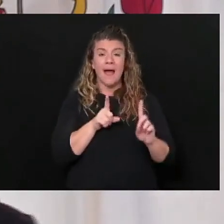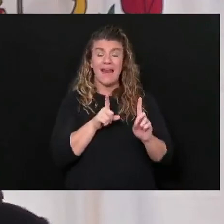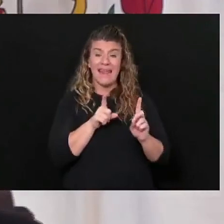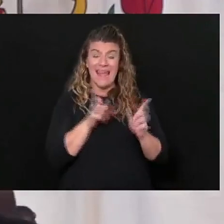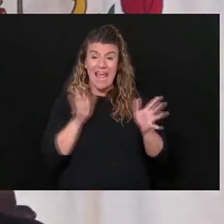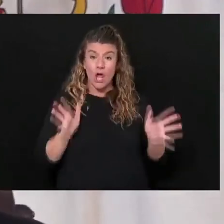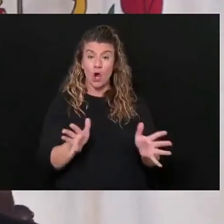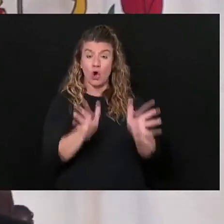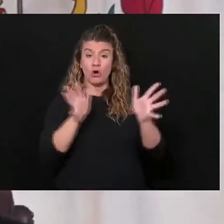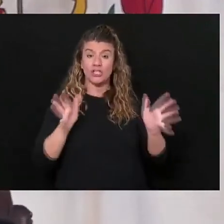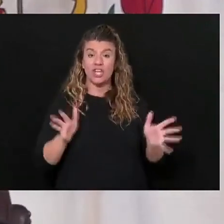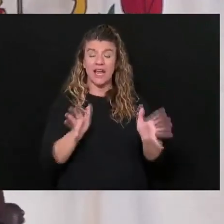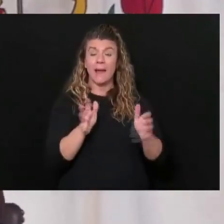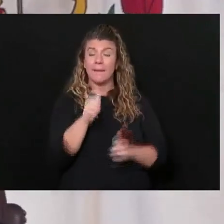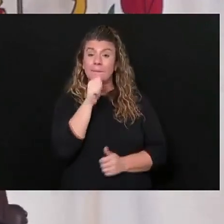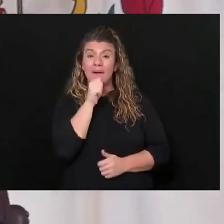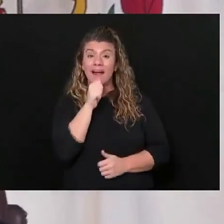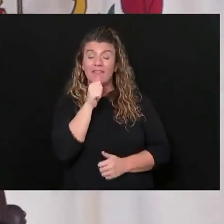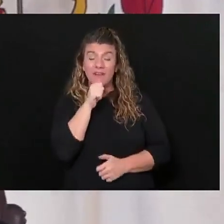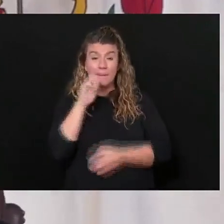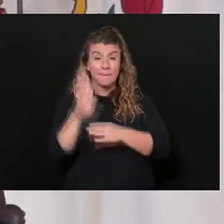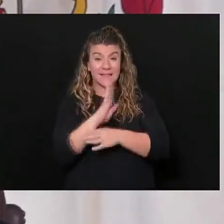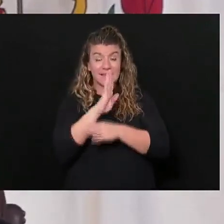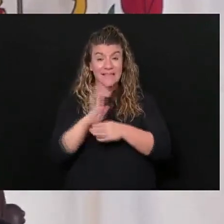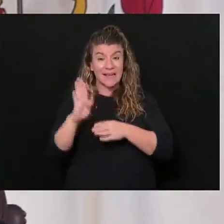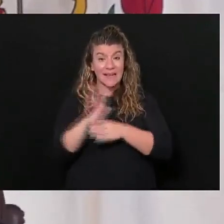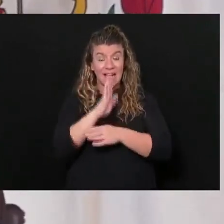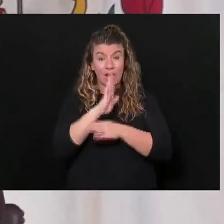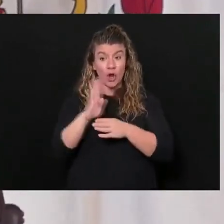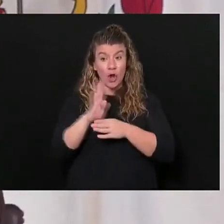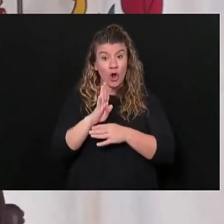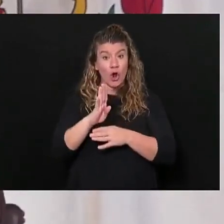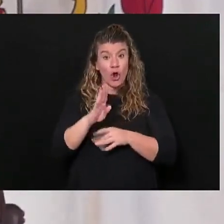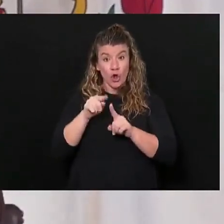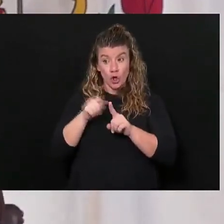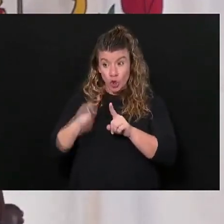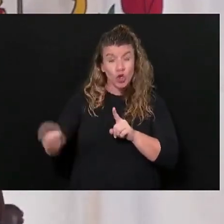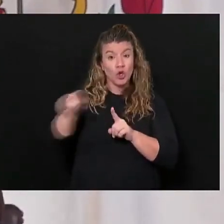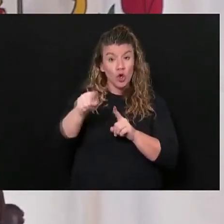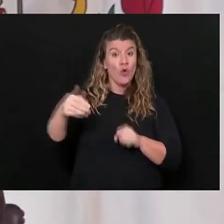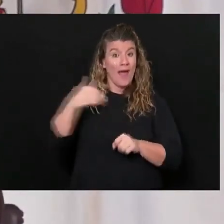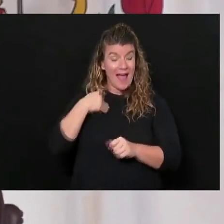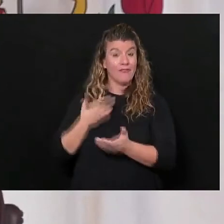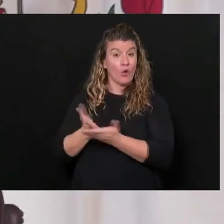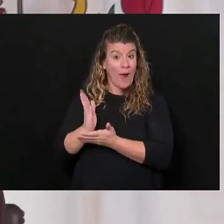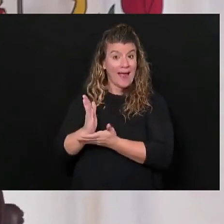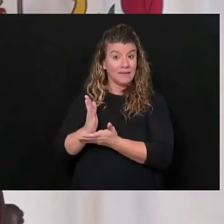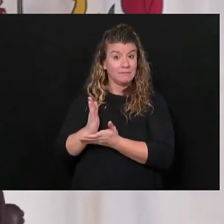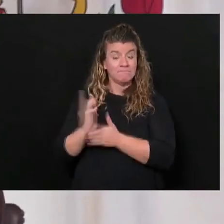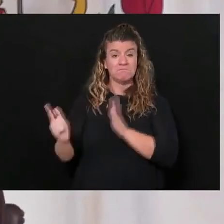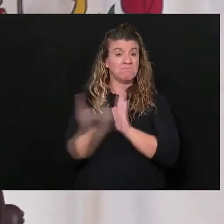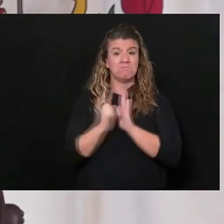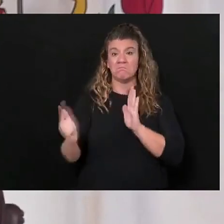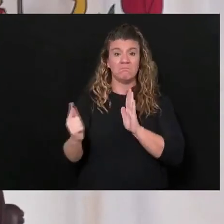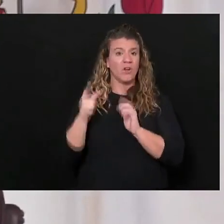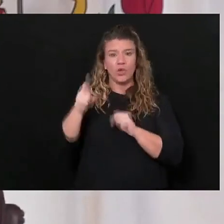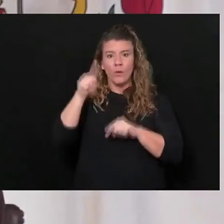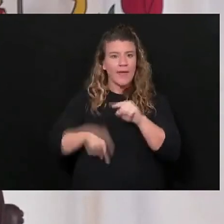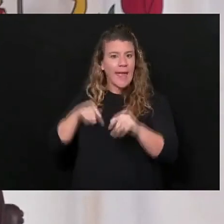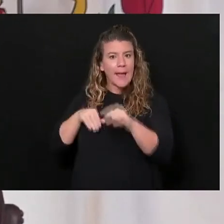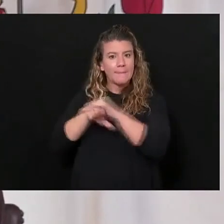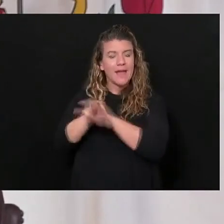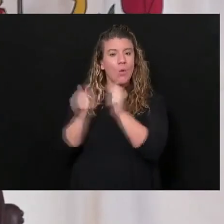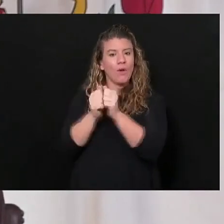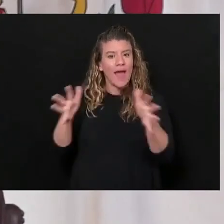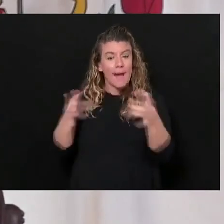encouraging private businesses who have the absolute right to not allow people in their